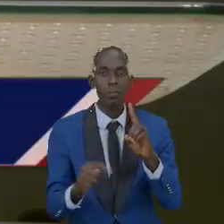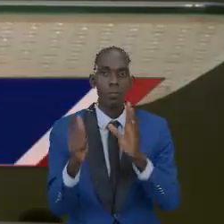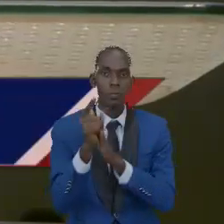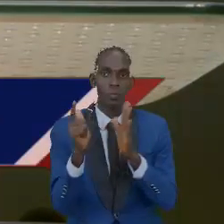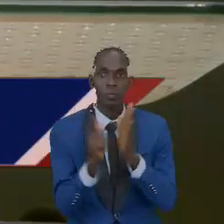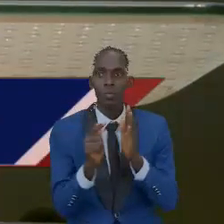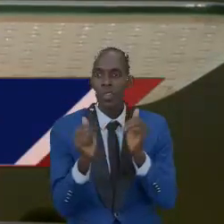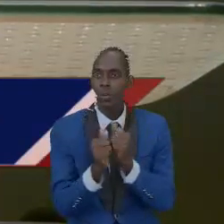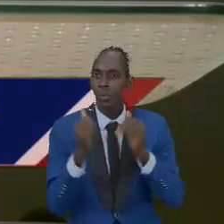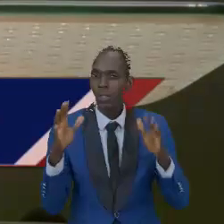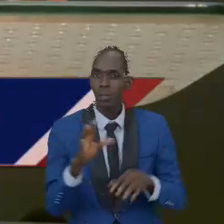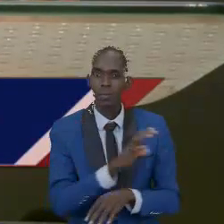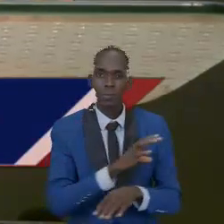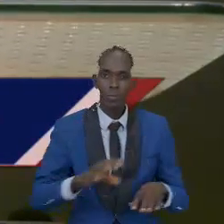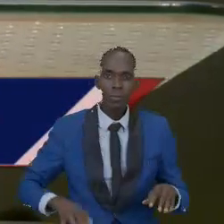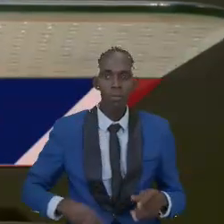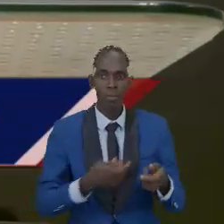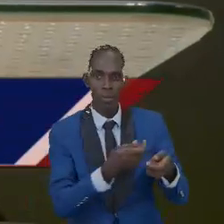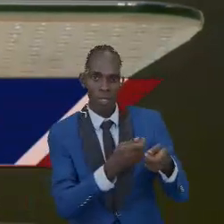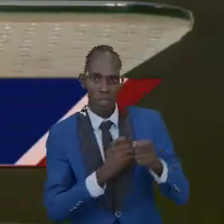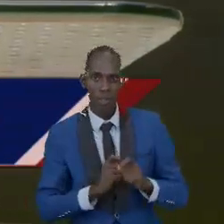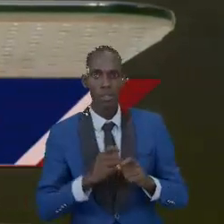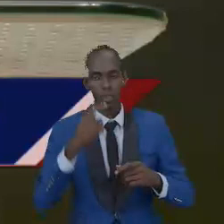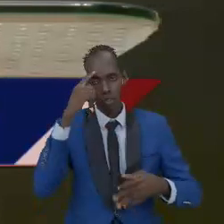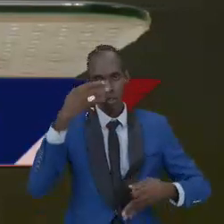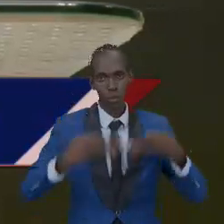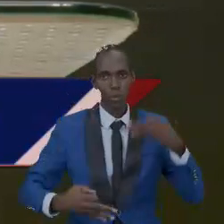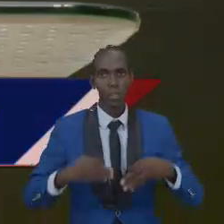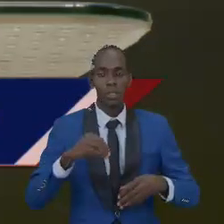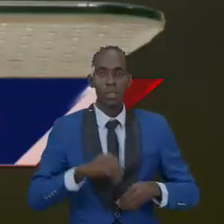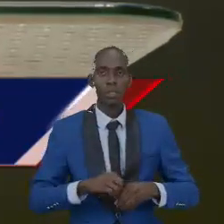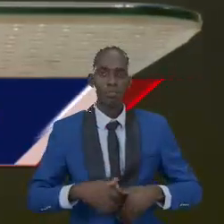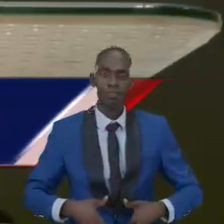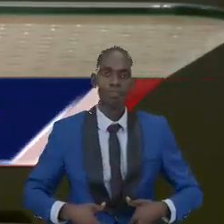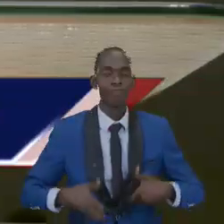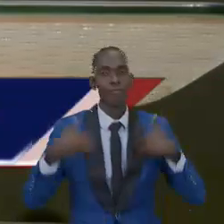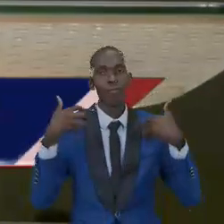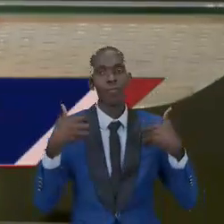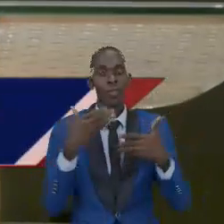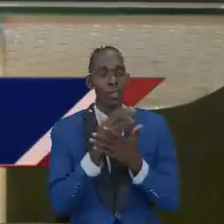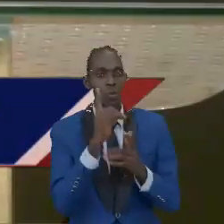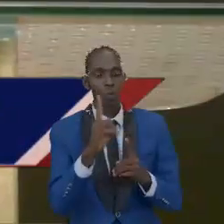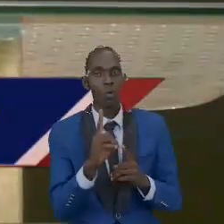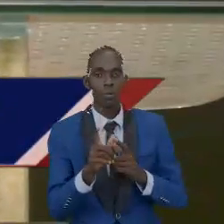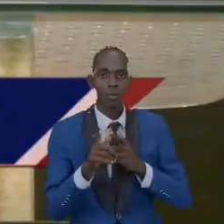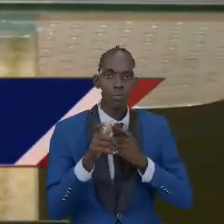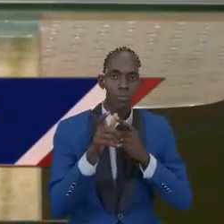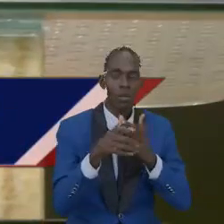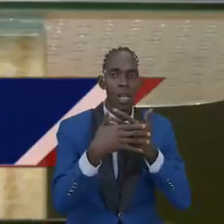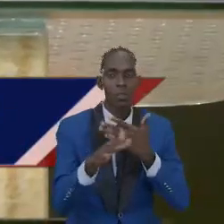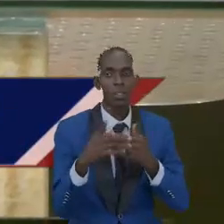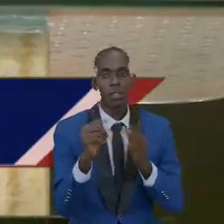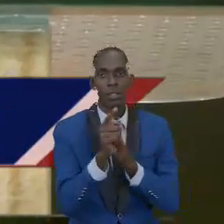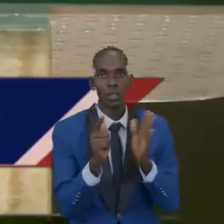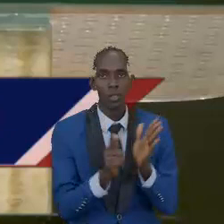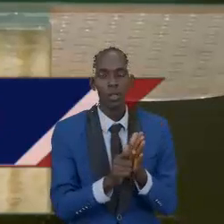Christ attracts judgment in fury. Somebody running after the law and obeying